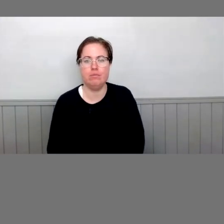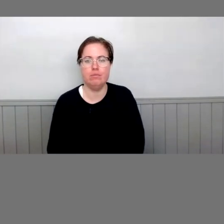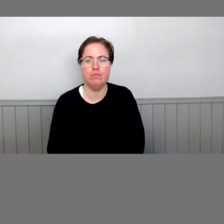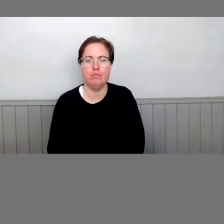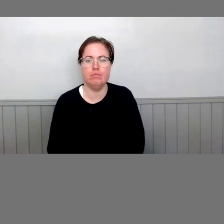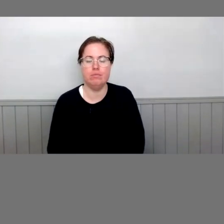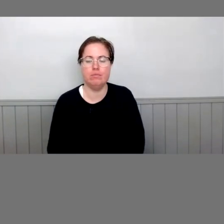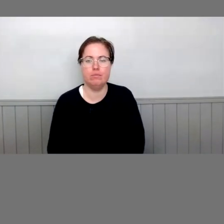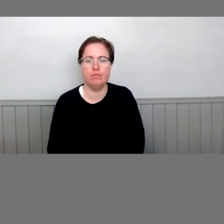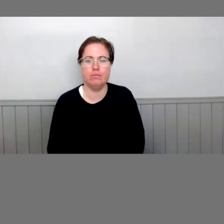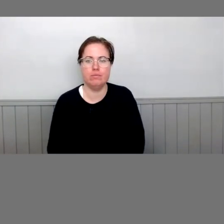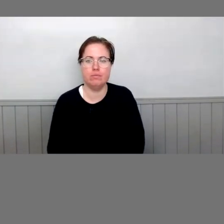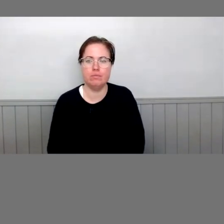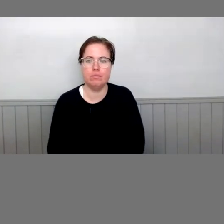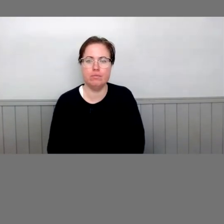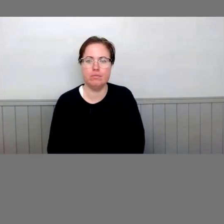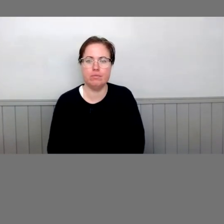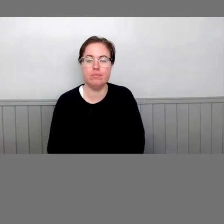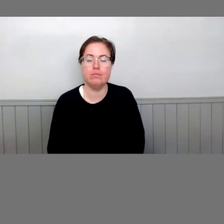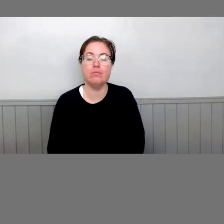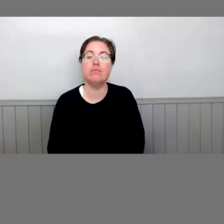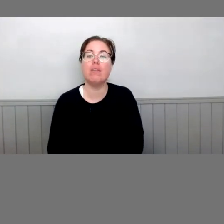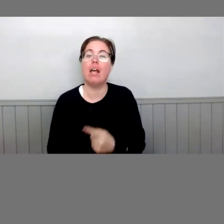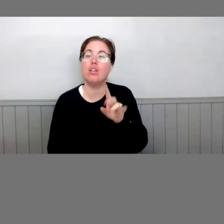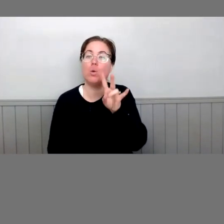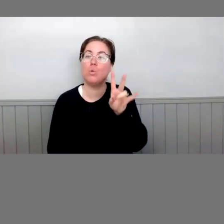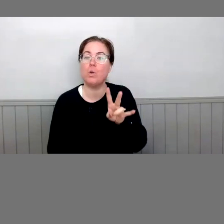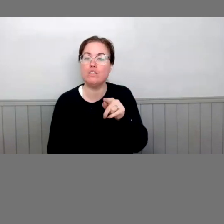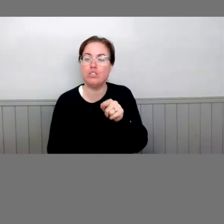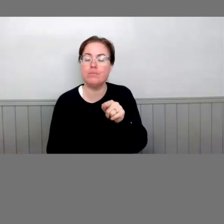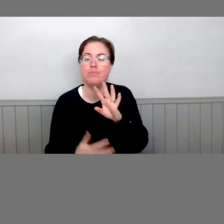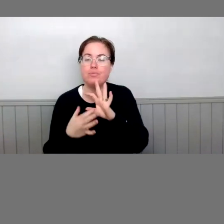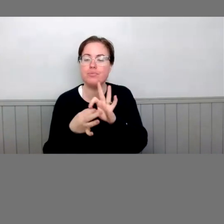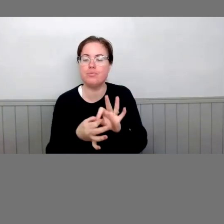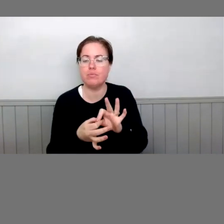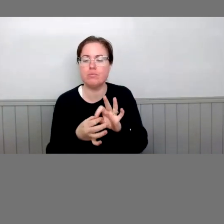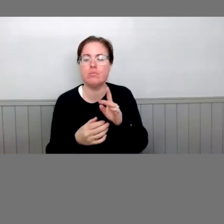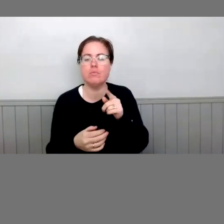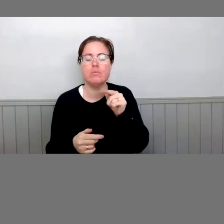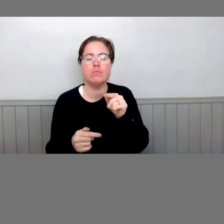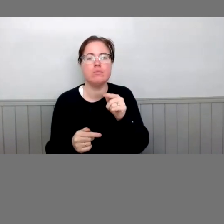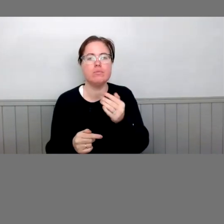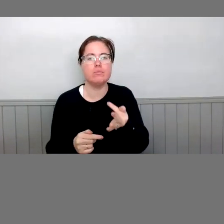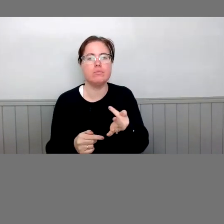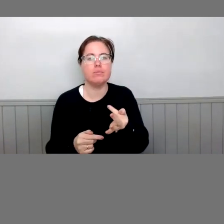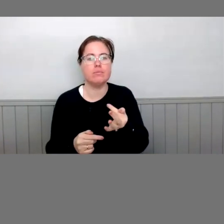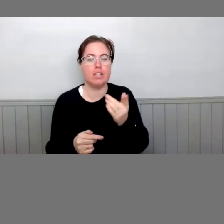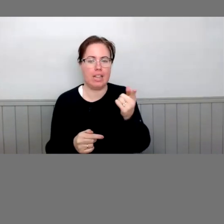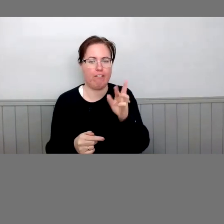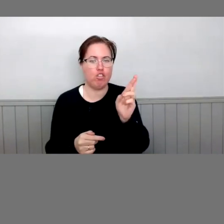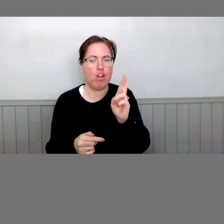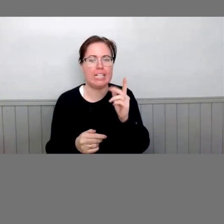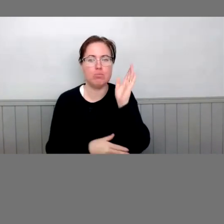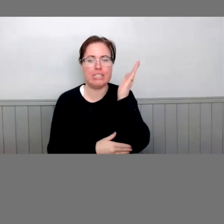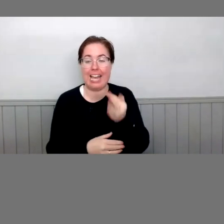Yeah. Perfect. And there was a question that came through in relation to if a person, for Ryan's presentation, if a